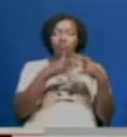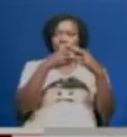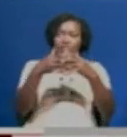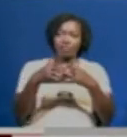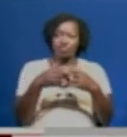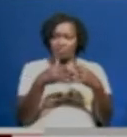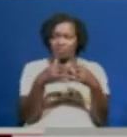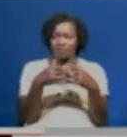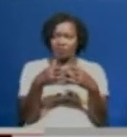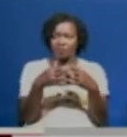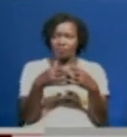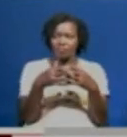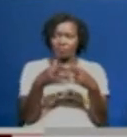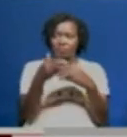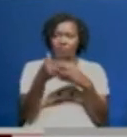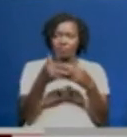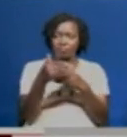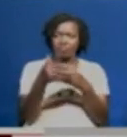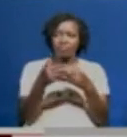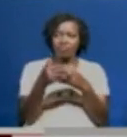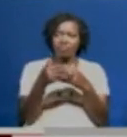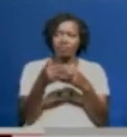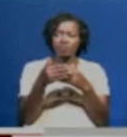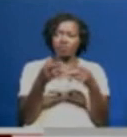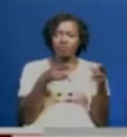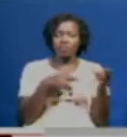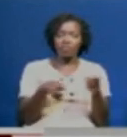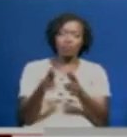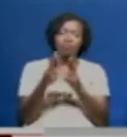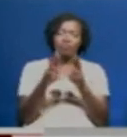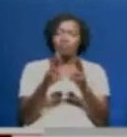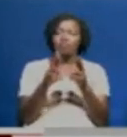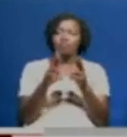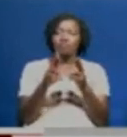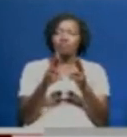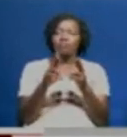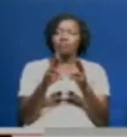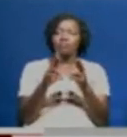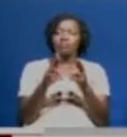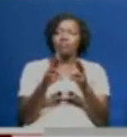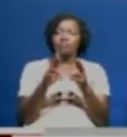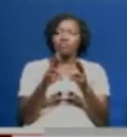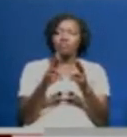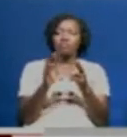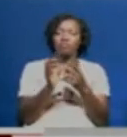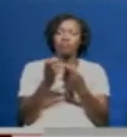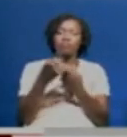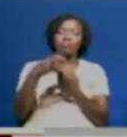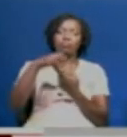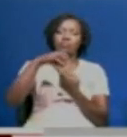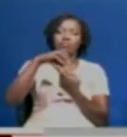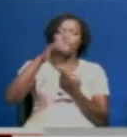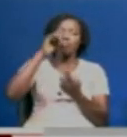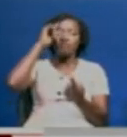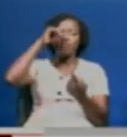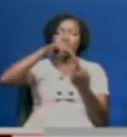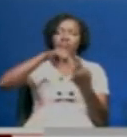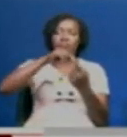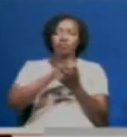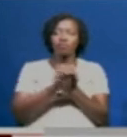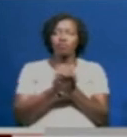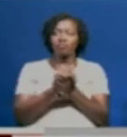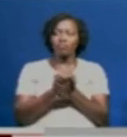that is the nearest route to the orbit that we are targeting. Because this